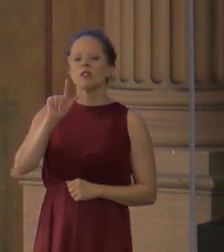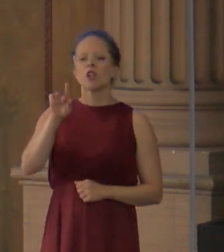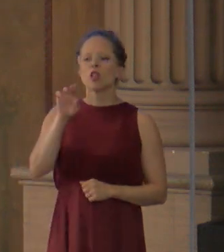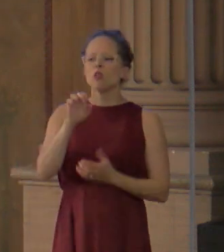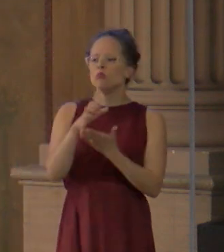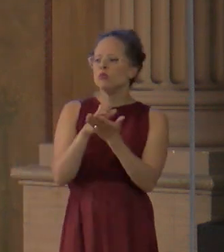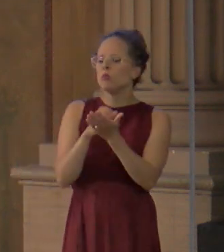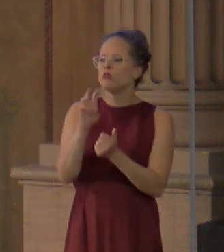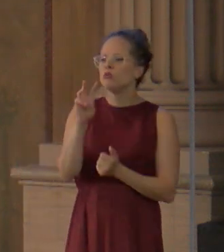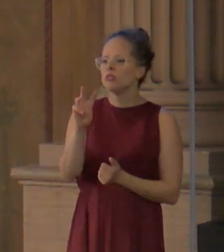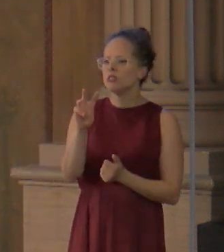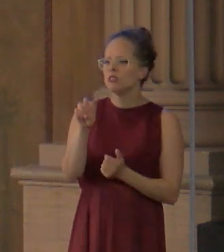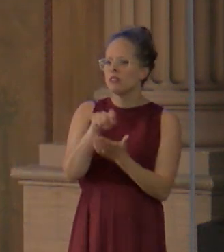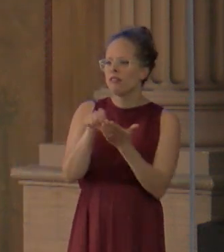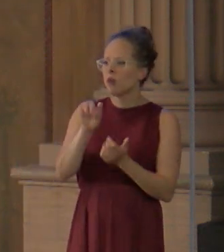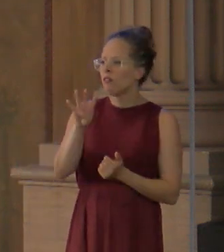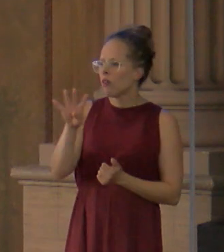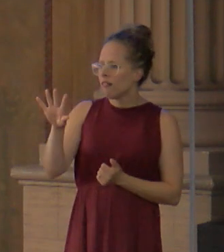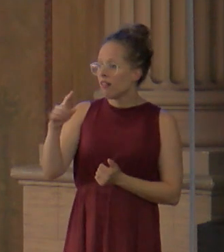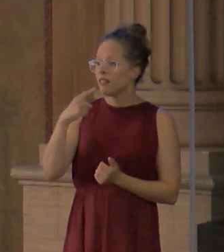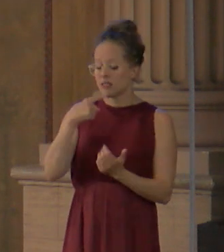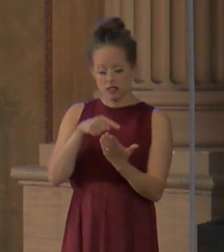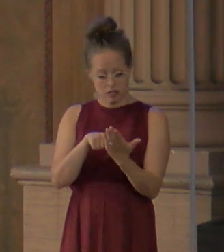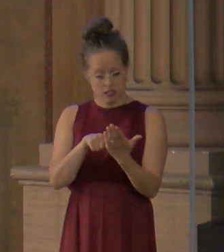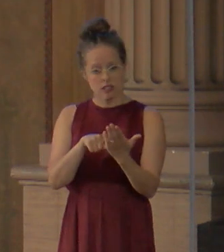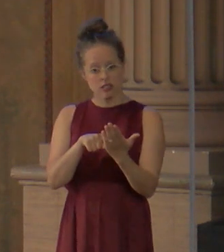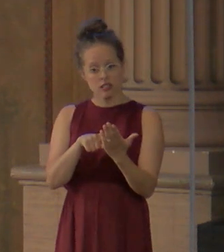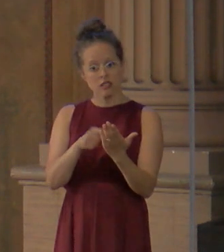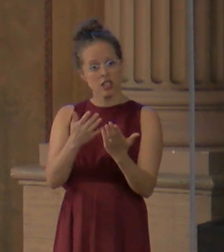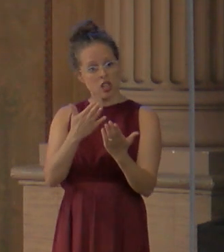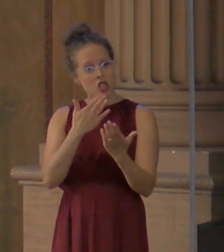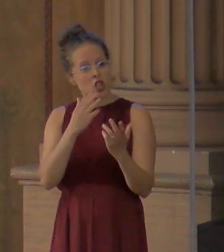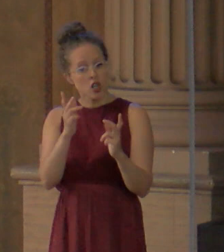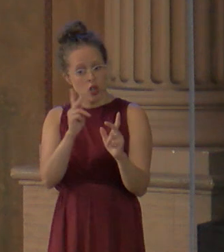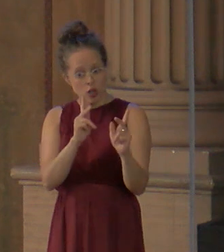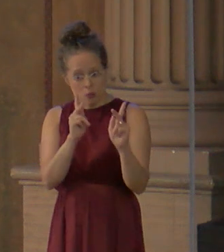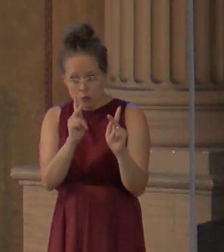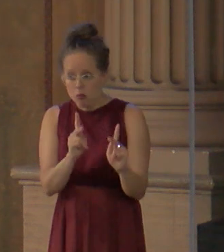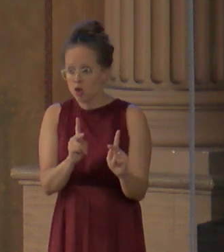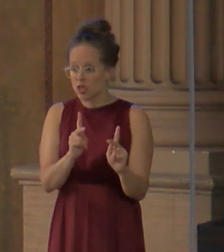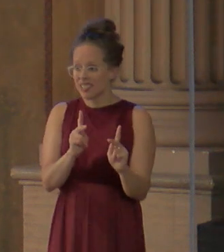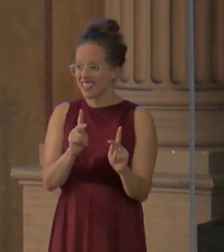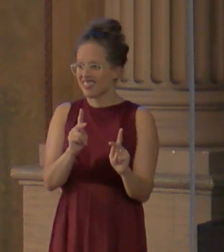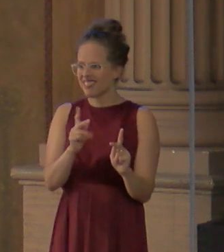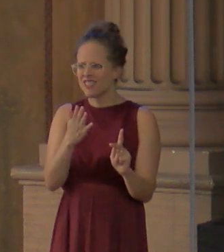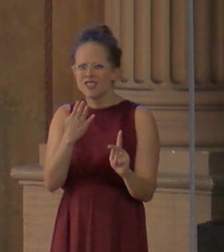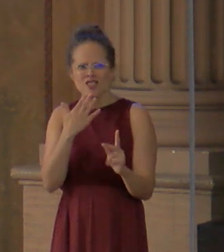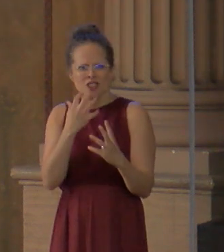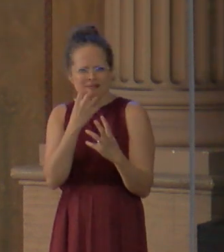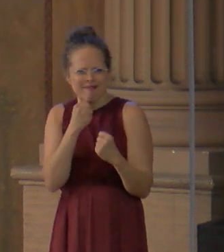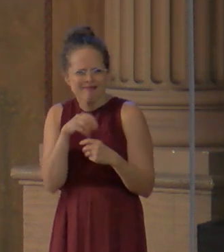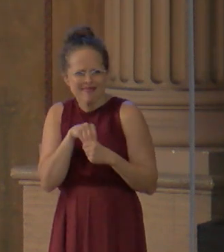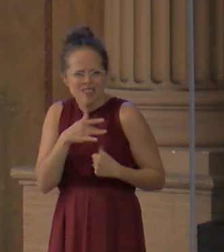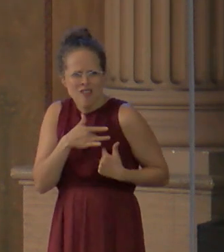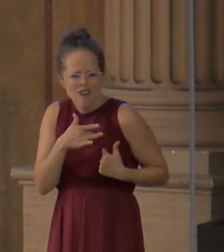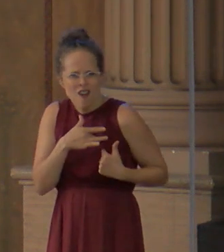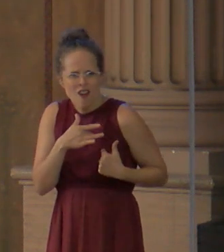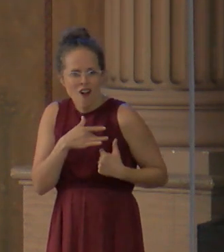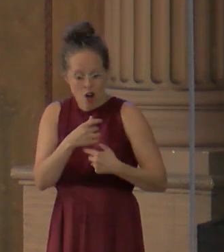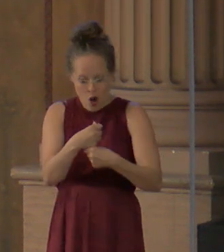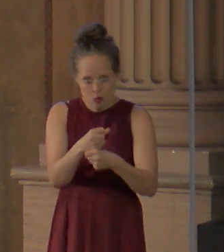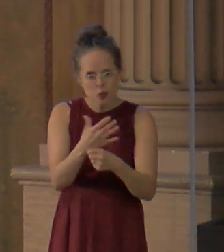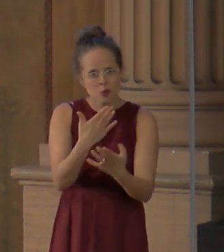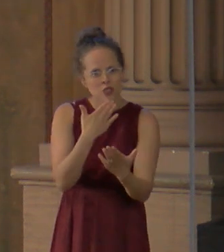example. He said, "The good person out of the good treasure of his heart produces good, and the evil person out of